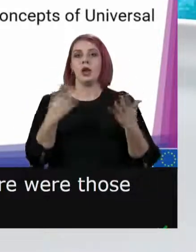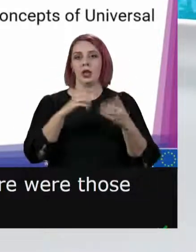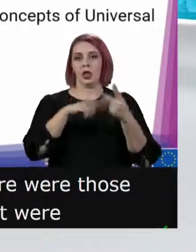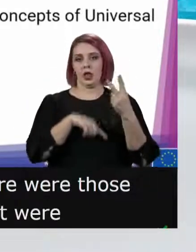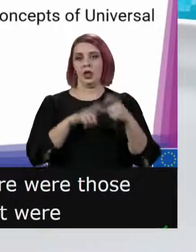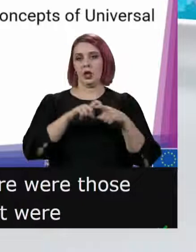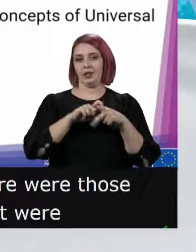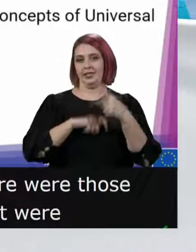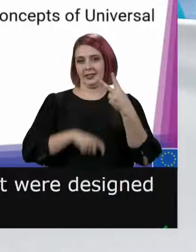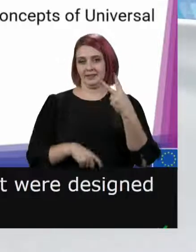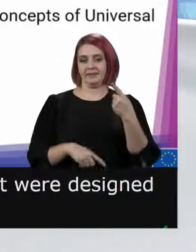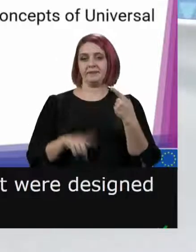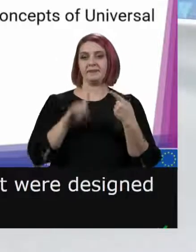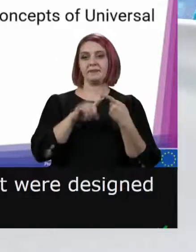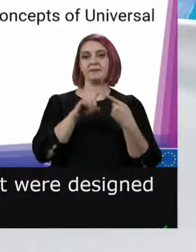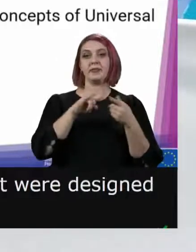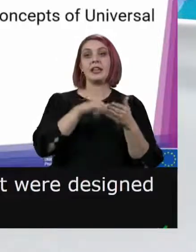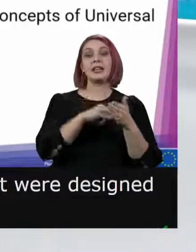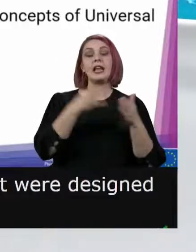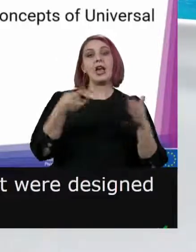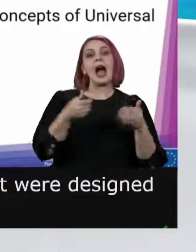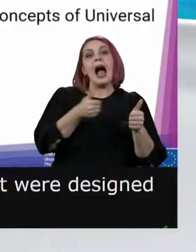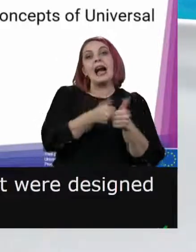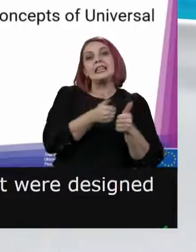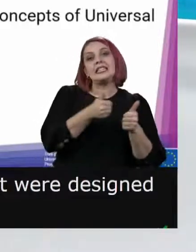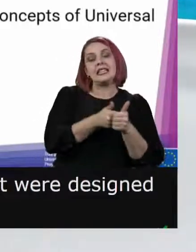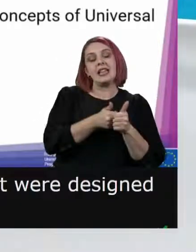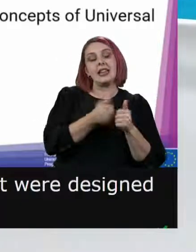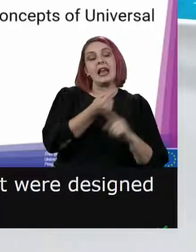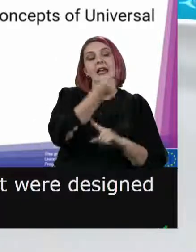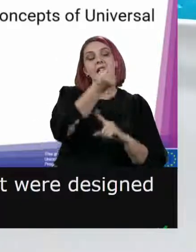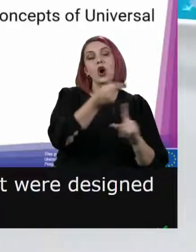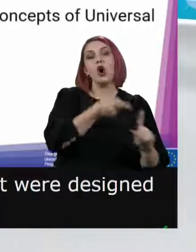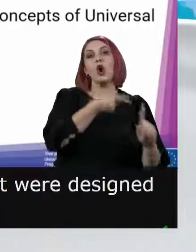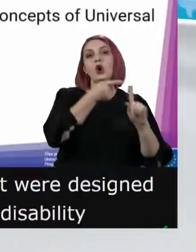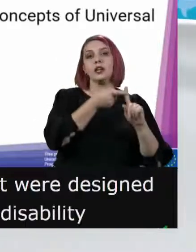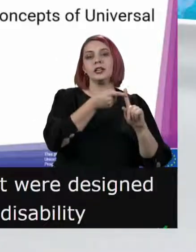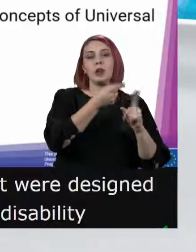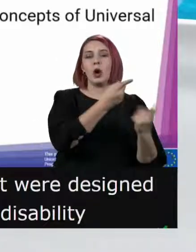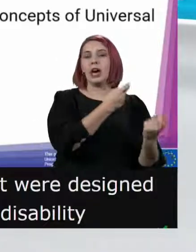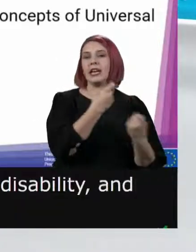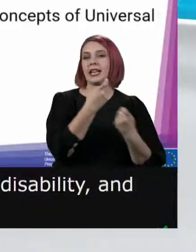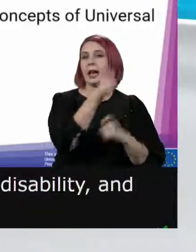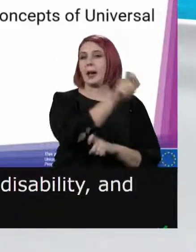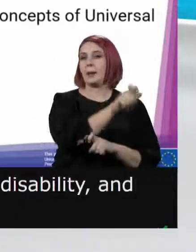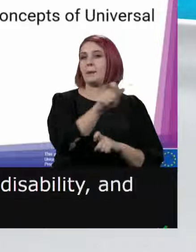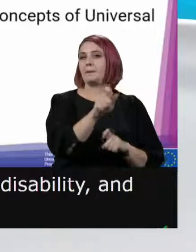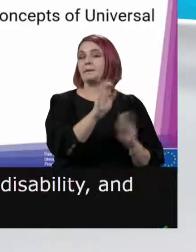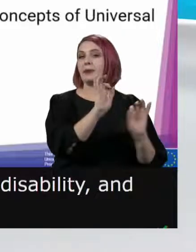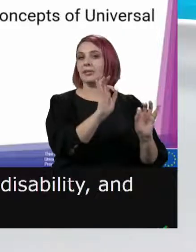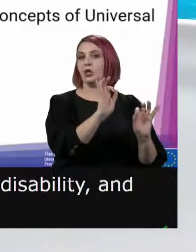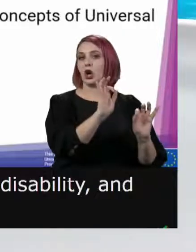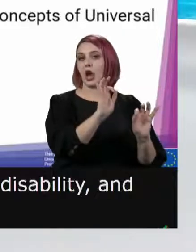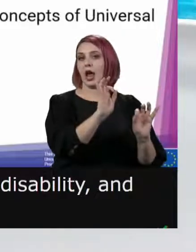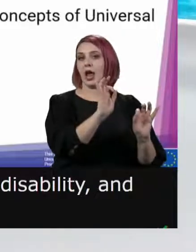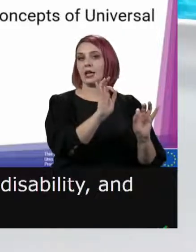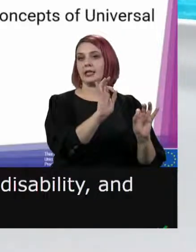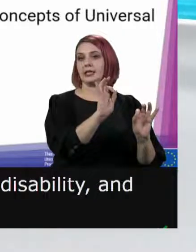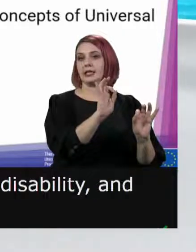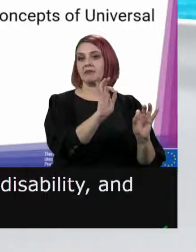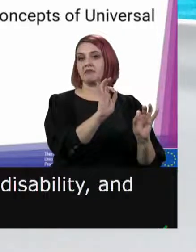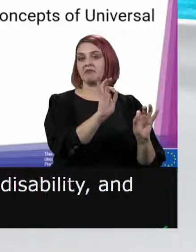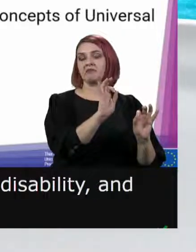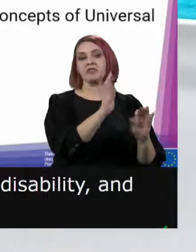of people with a disability. And there were accessible technologies, which were designed to meet the needs of